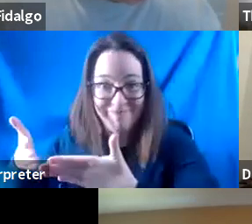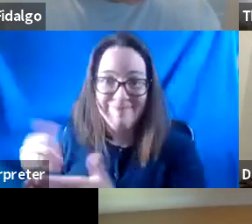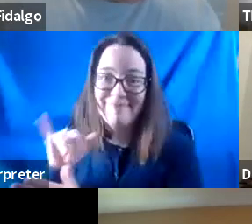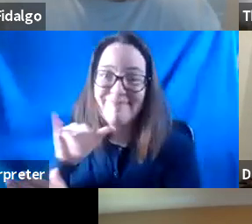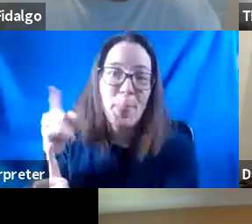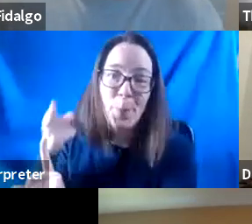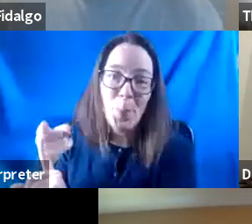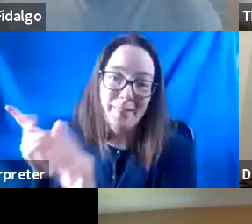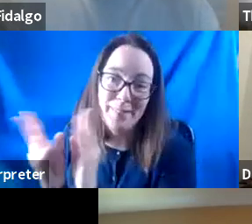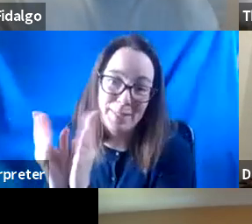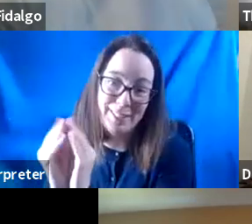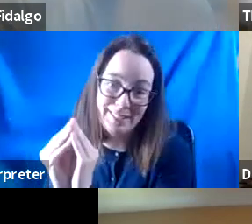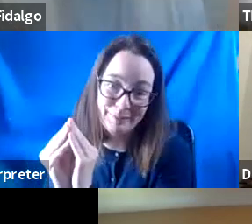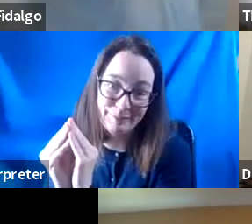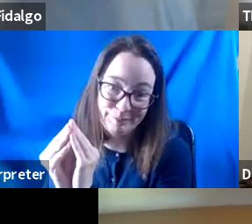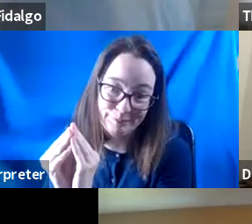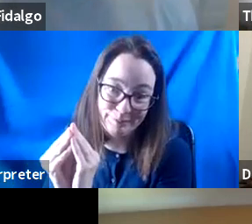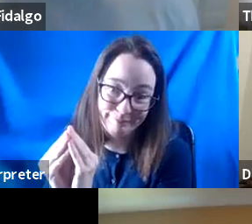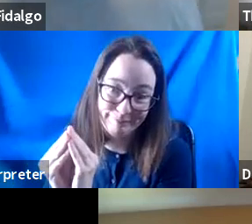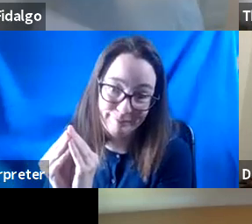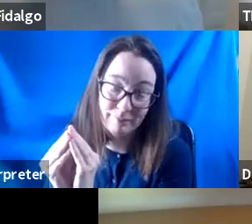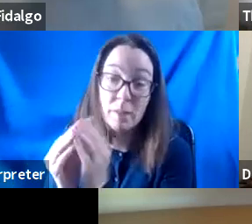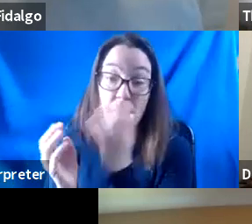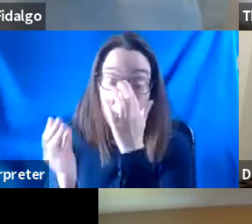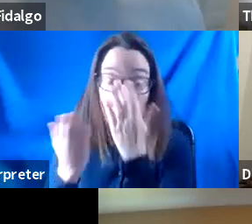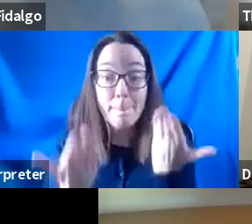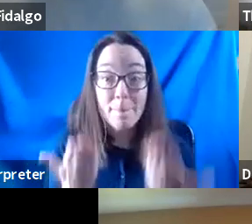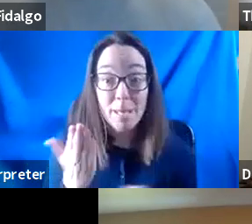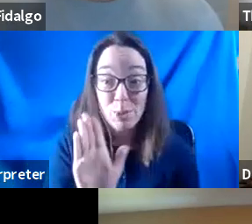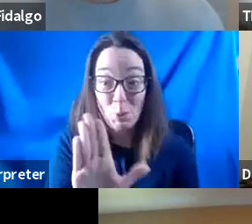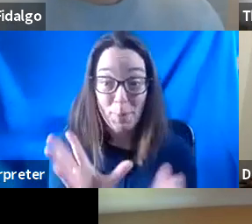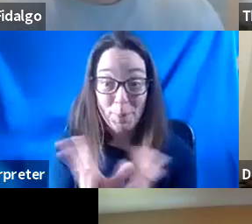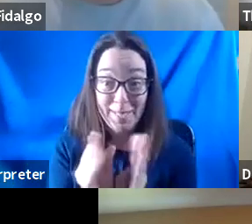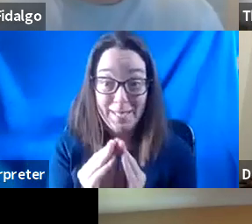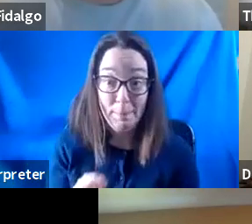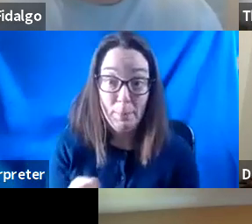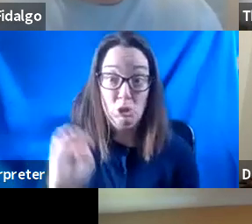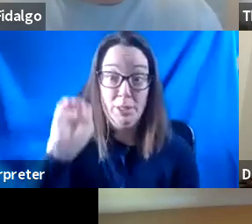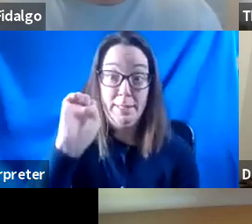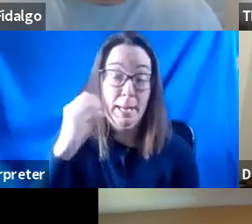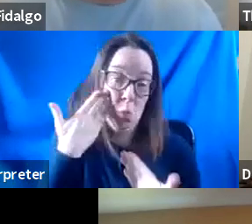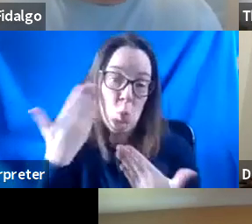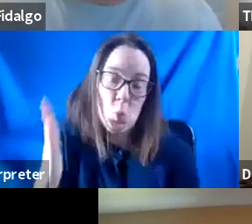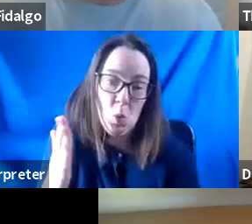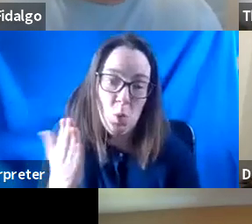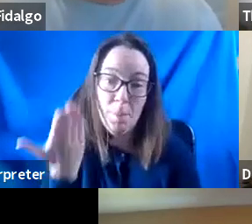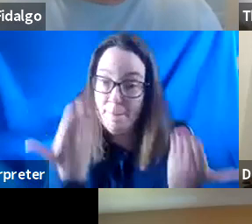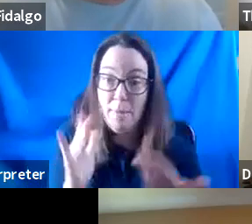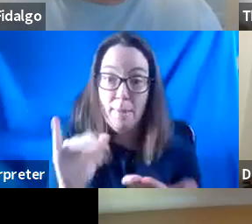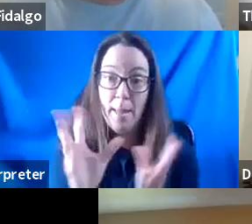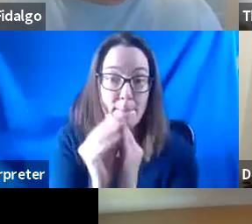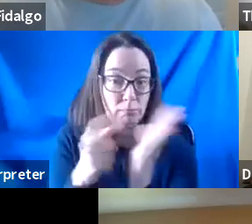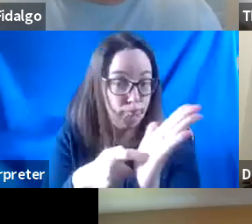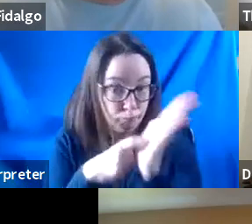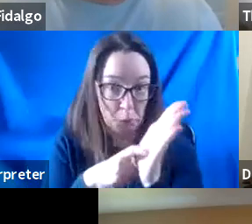about. And maybe you were meeting about something that was really urgent, where decisions needed to be made that day during that